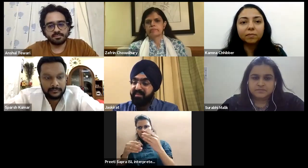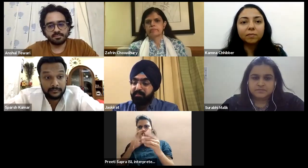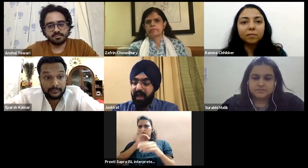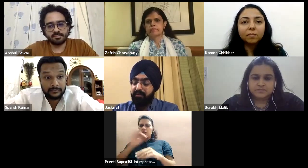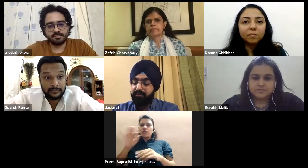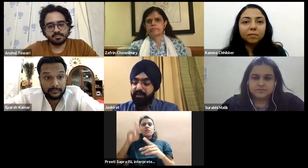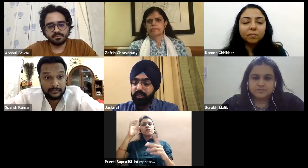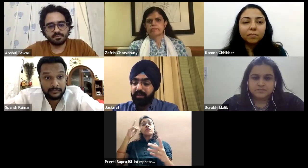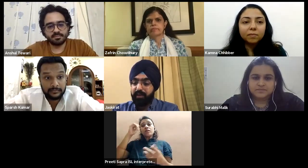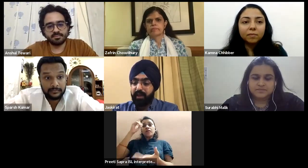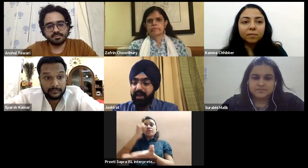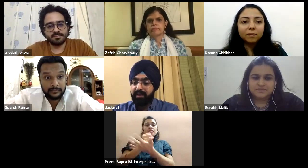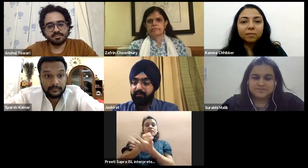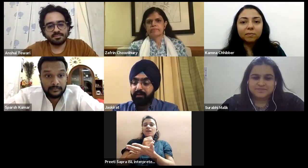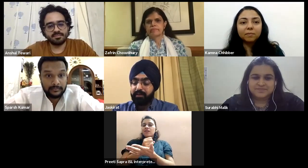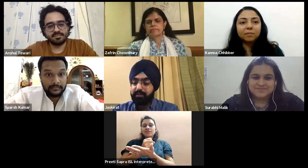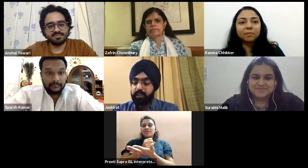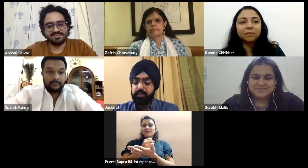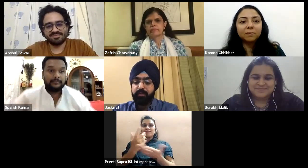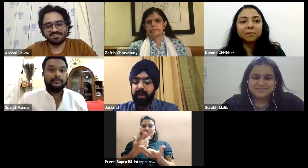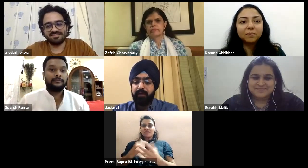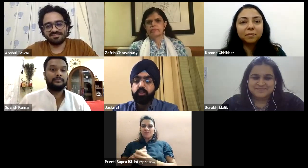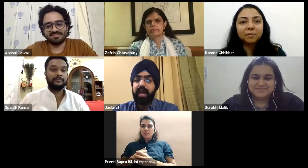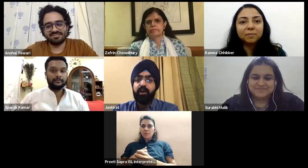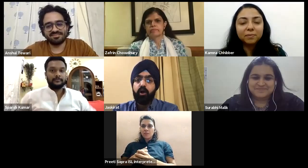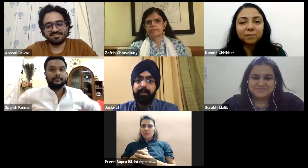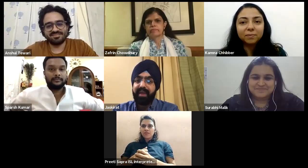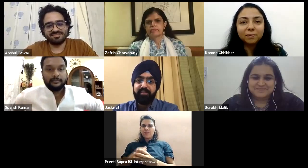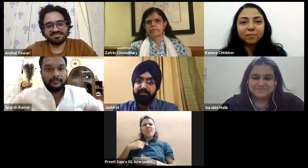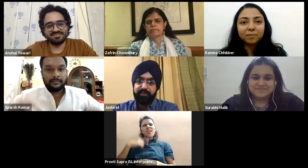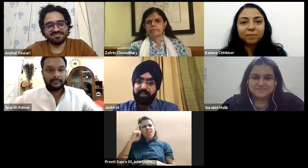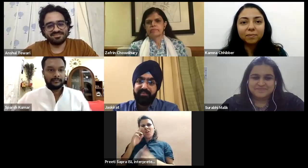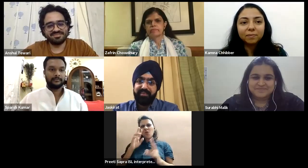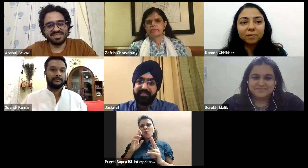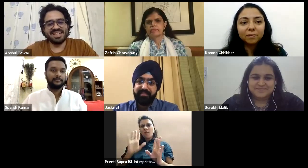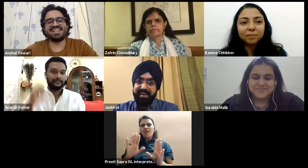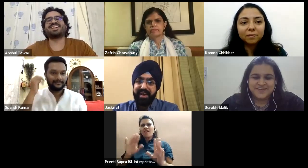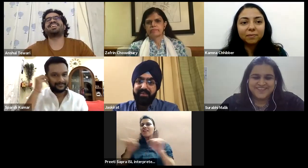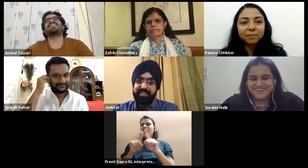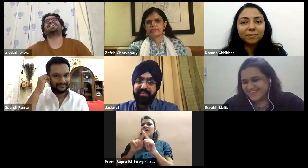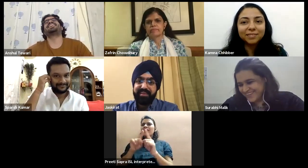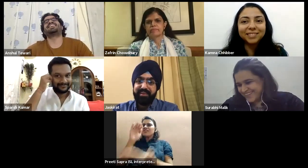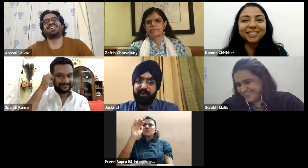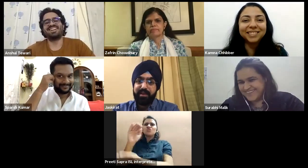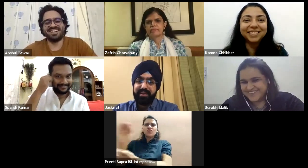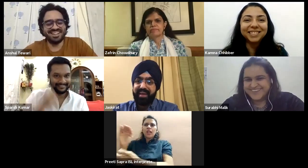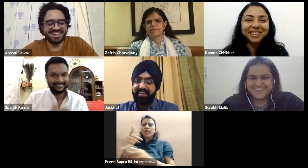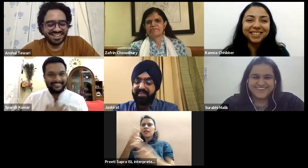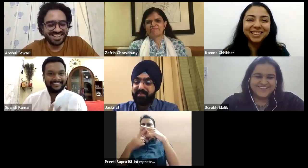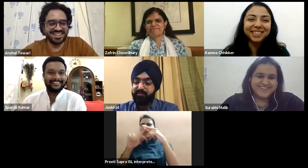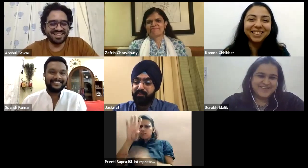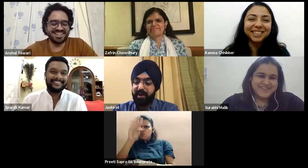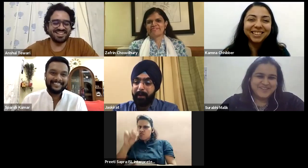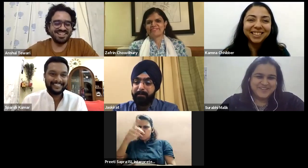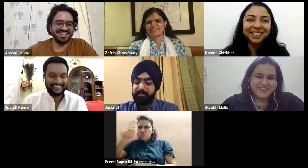mindset of our elders? I wish we had just the way we have a child lock mechanism for children. I wish there was a